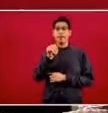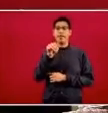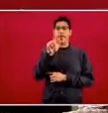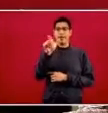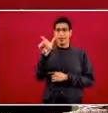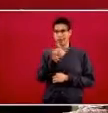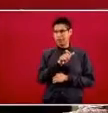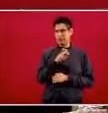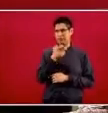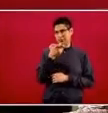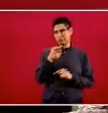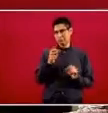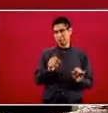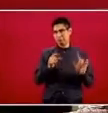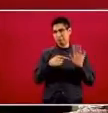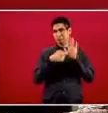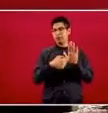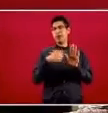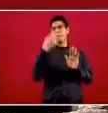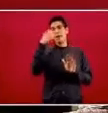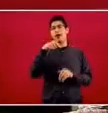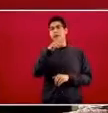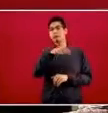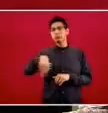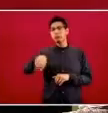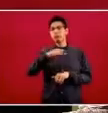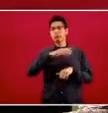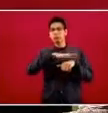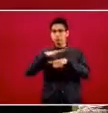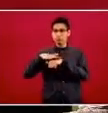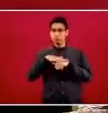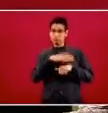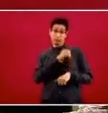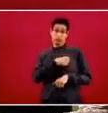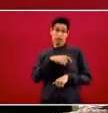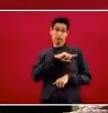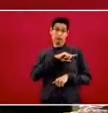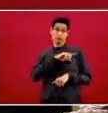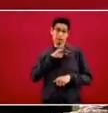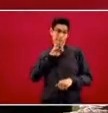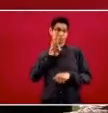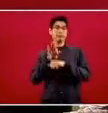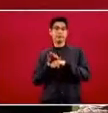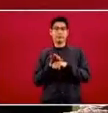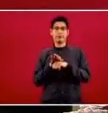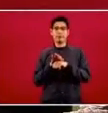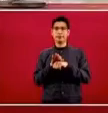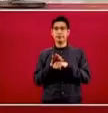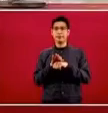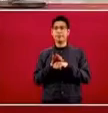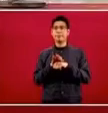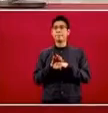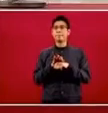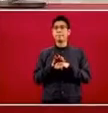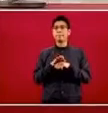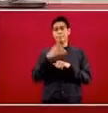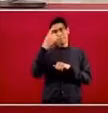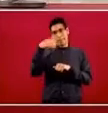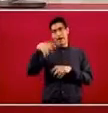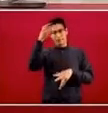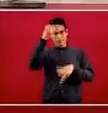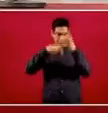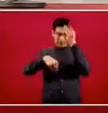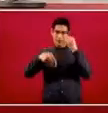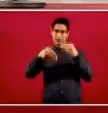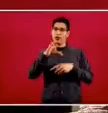application COVID-19 MX, which is a tool to double down on the efforts of